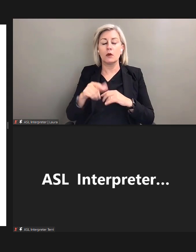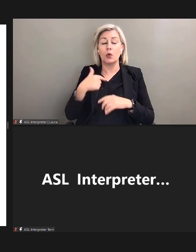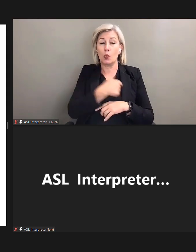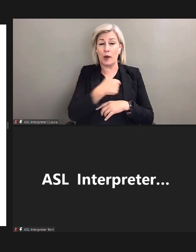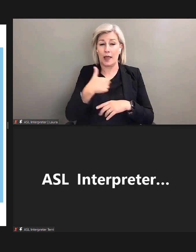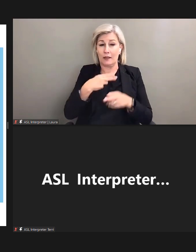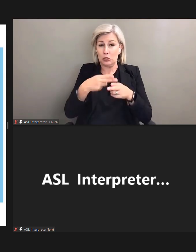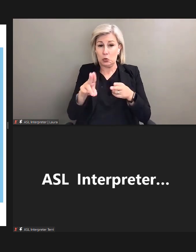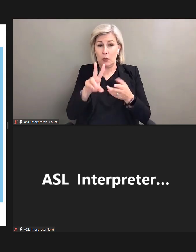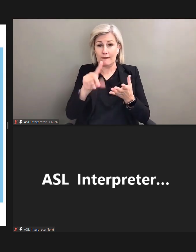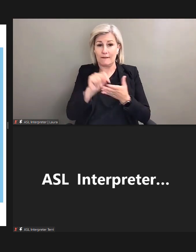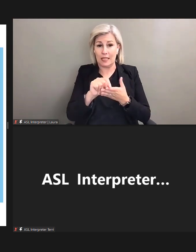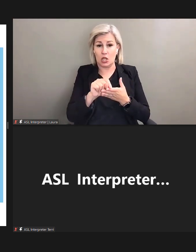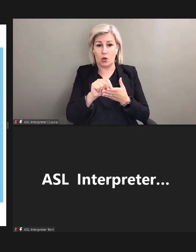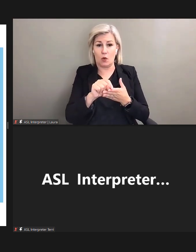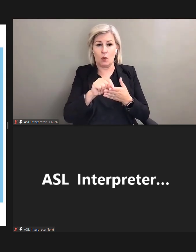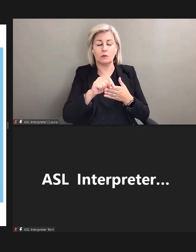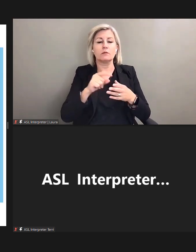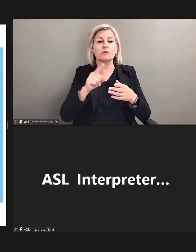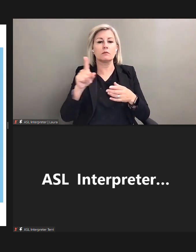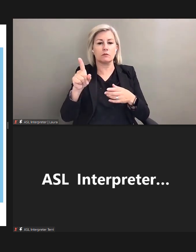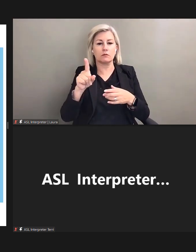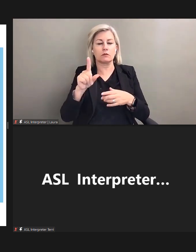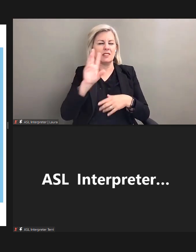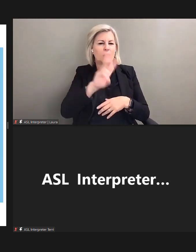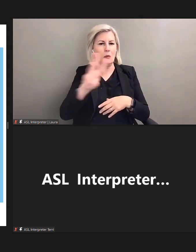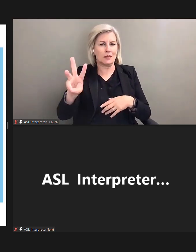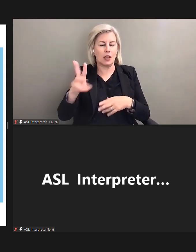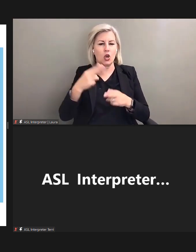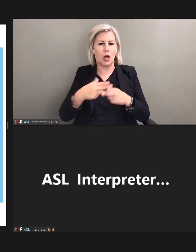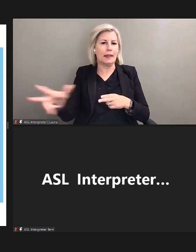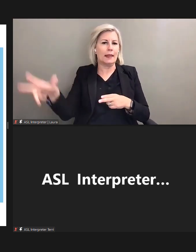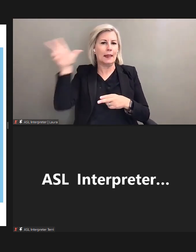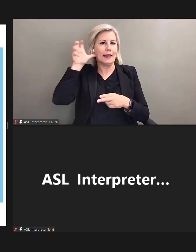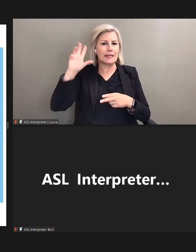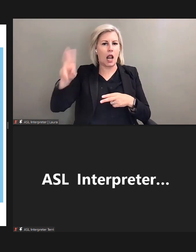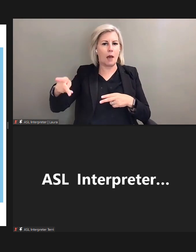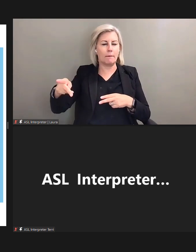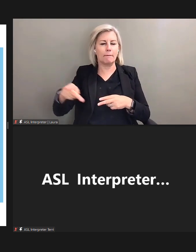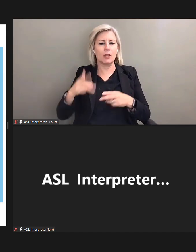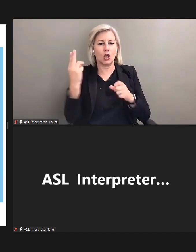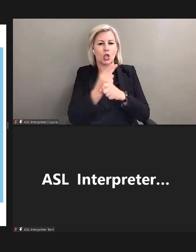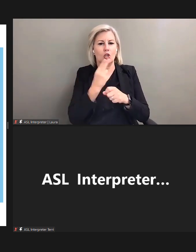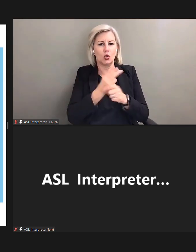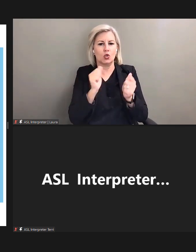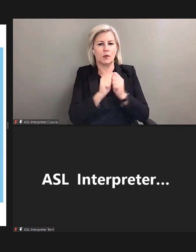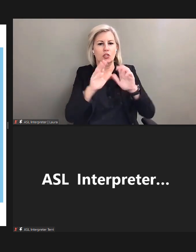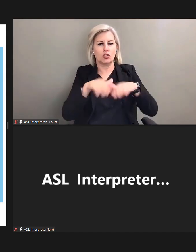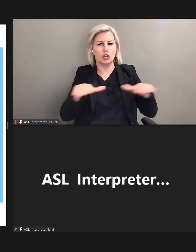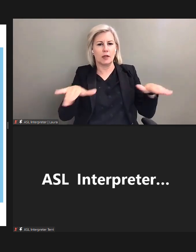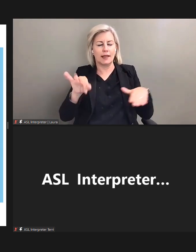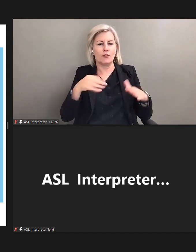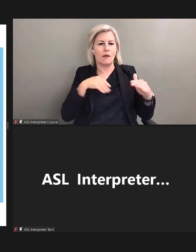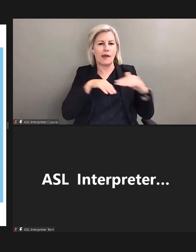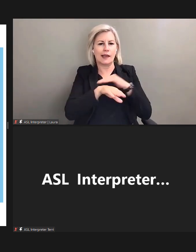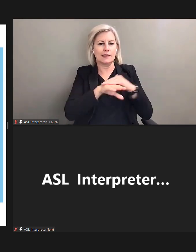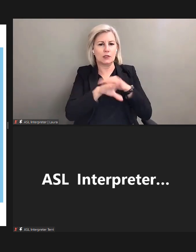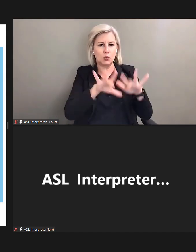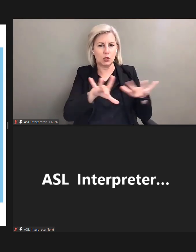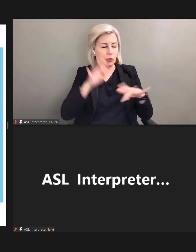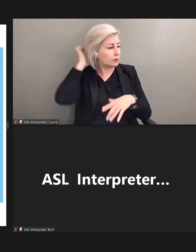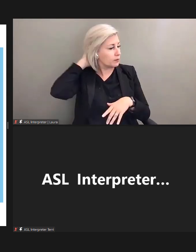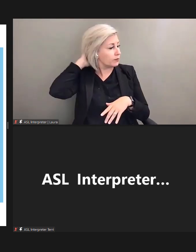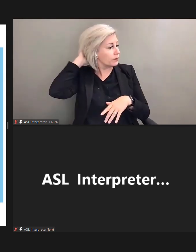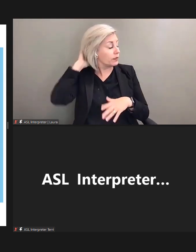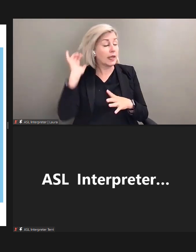little video on our website called Listen Up that you can use with children if you have access to a computer. And if